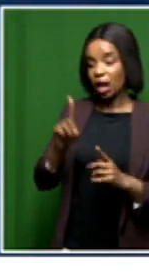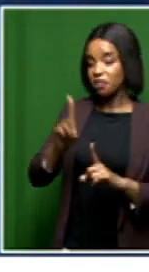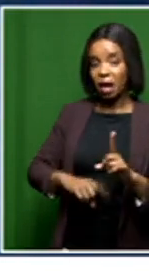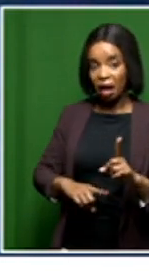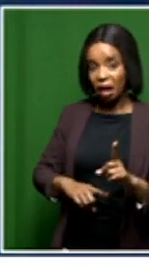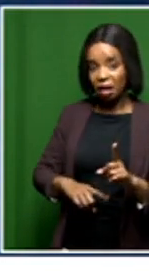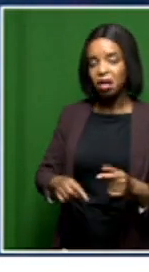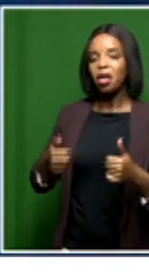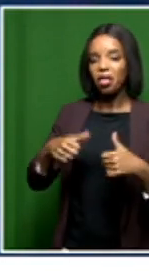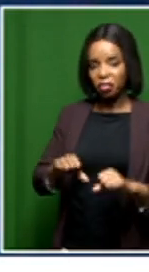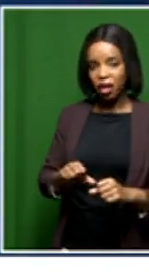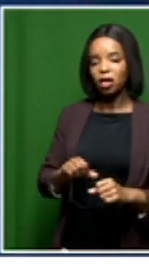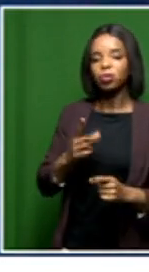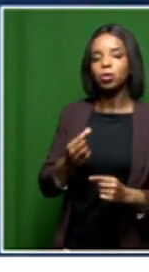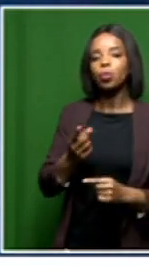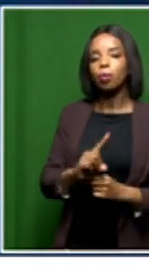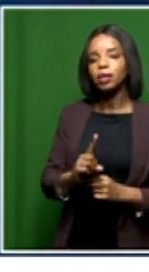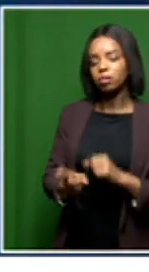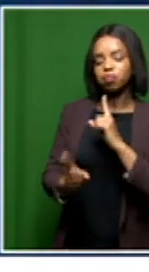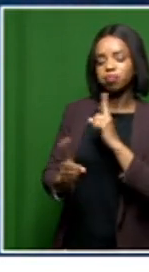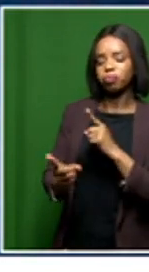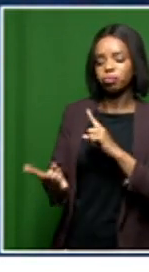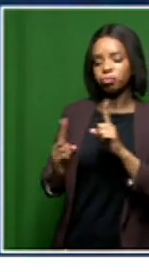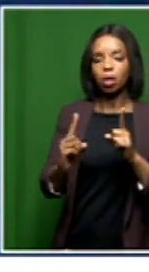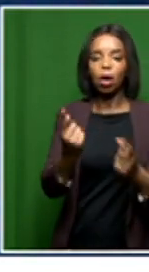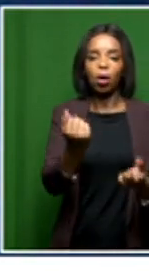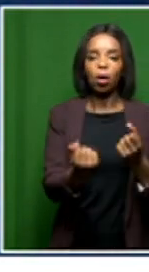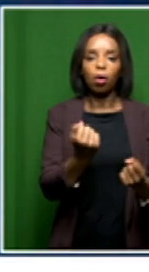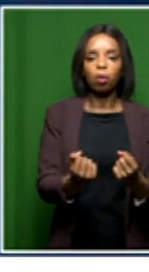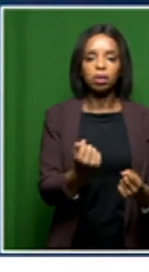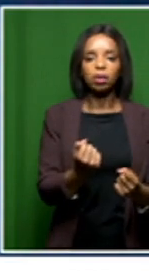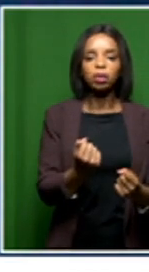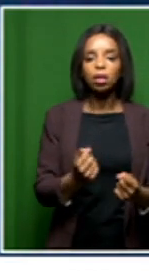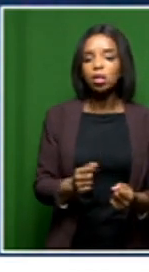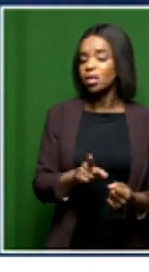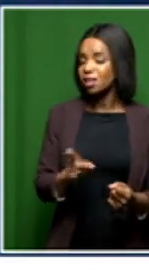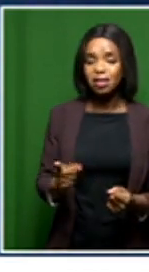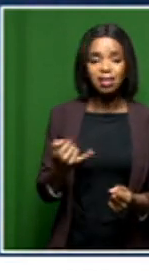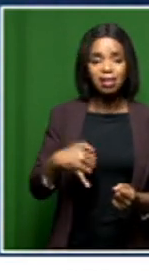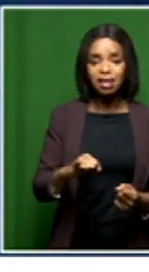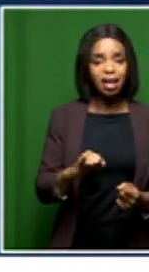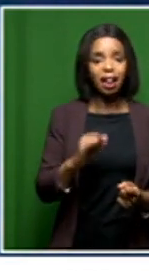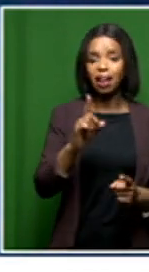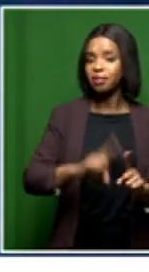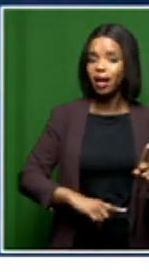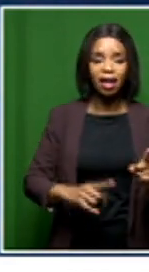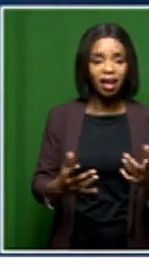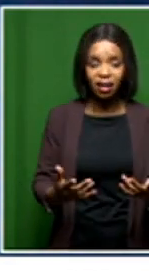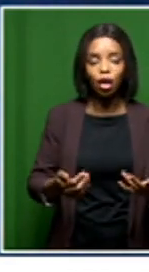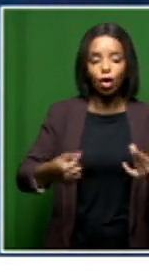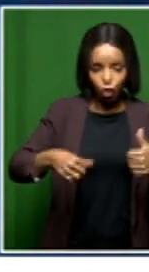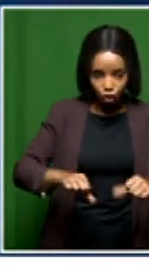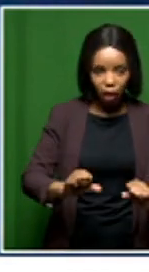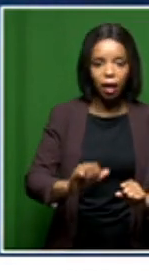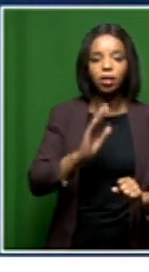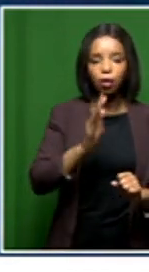fail to take advantage to submit representation to dispute an enforcement order. When the time the demerit points comes in, that is when the demerit